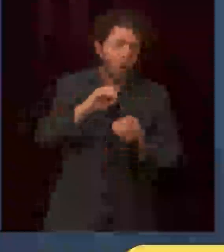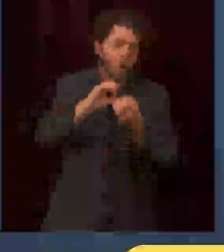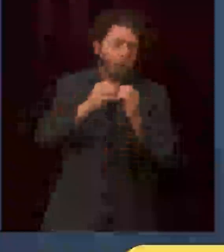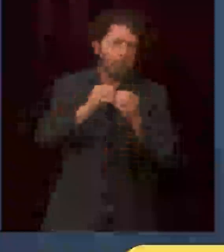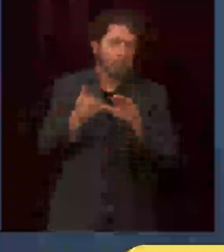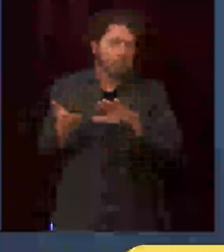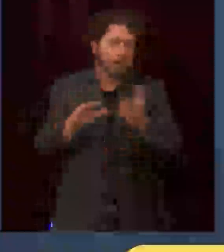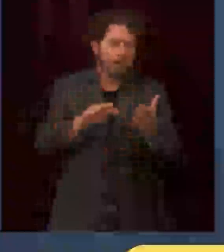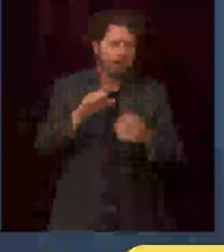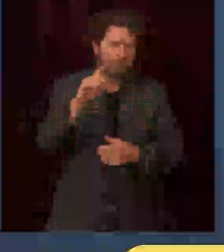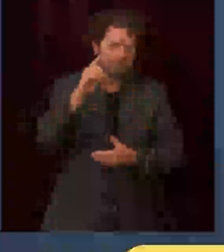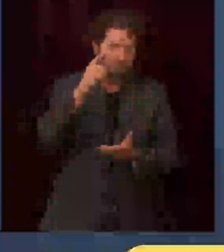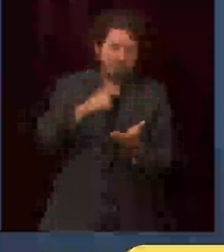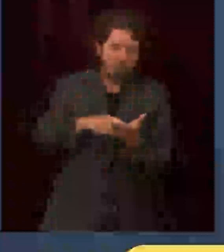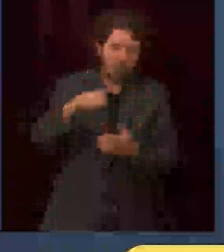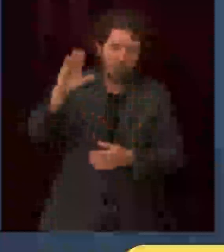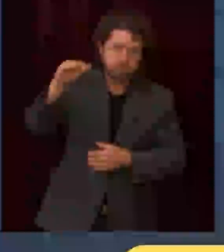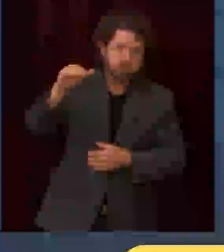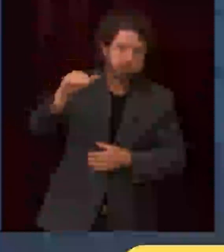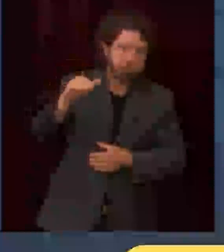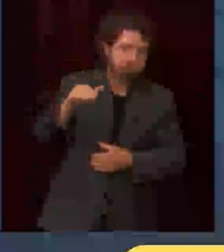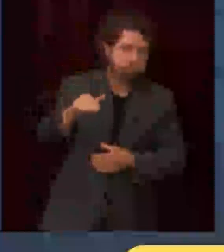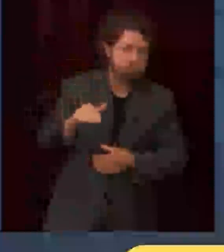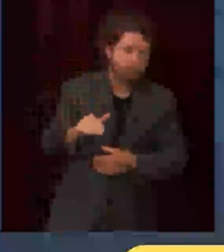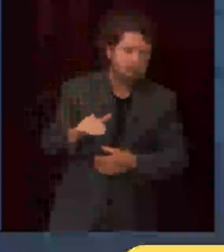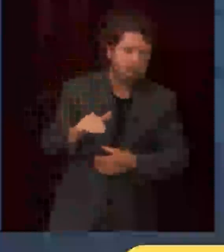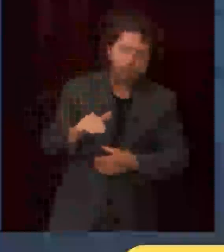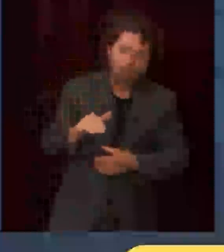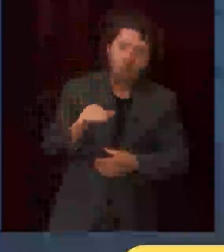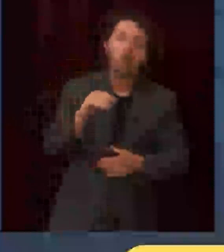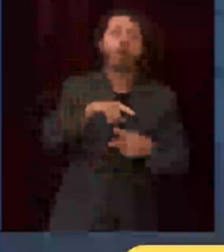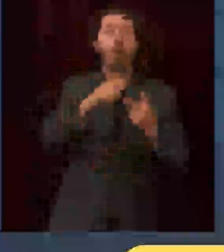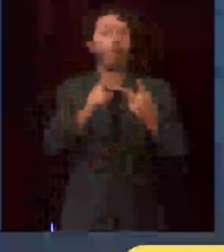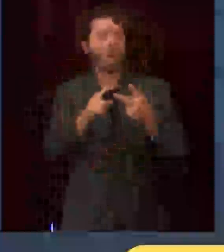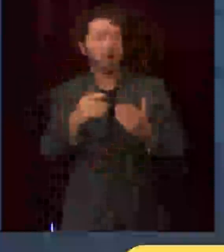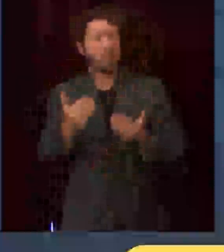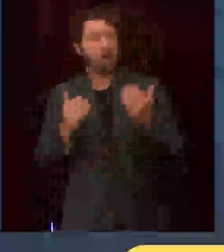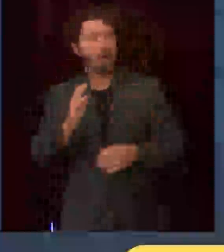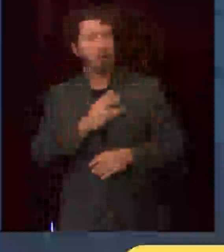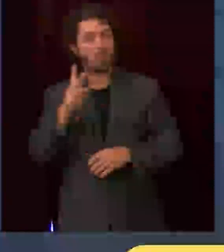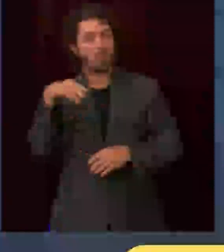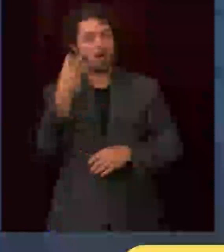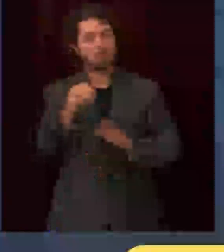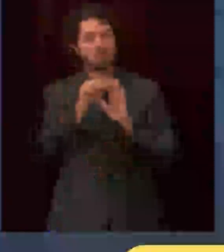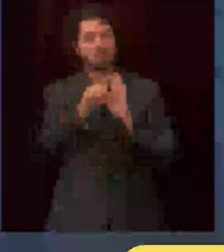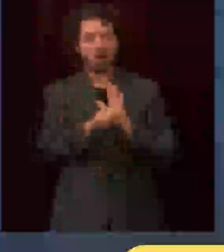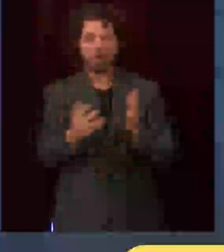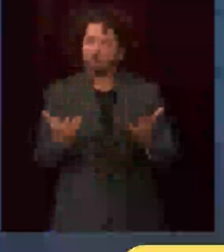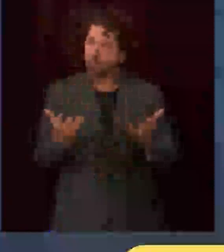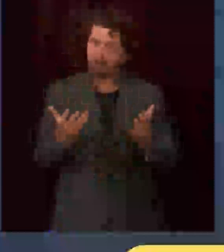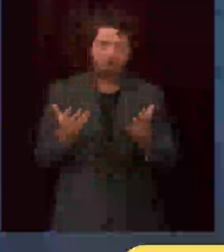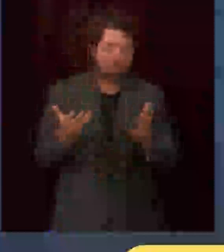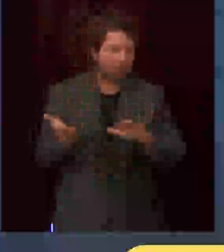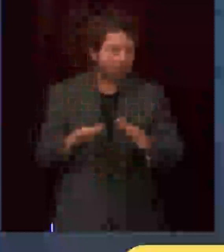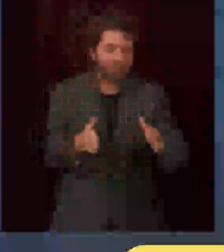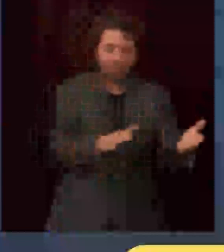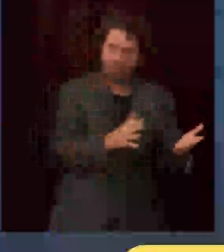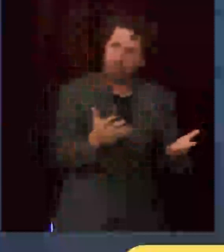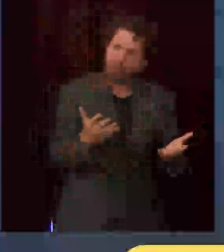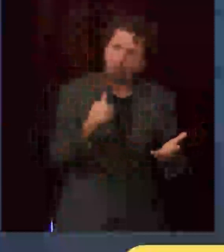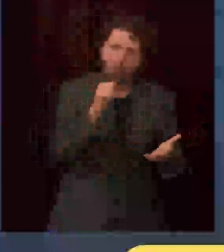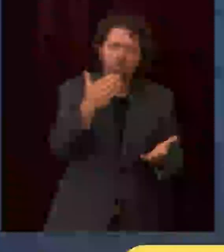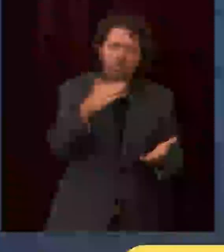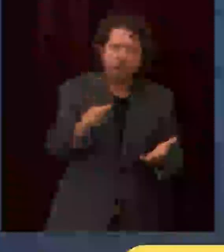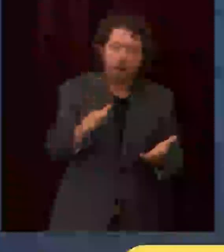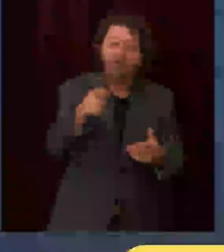we were able to send back the Army Field Hospital, because we were able to return 400 ventilators, that